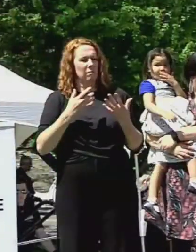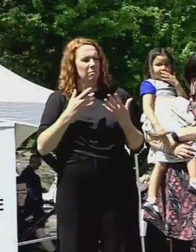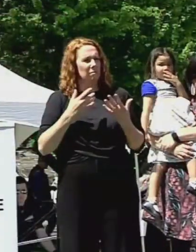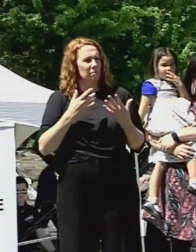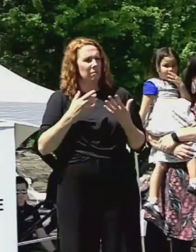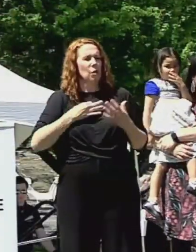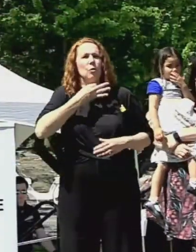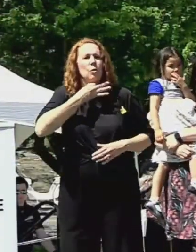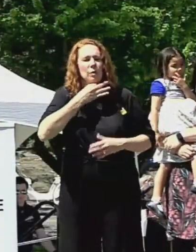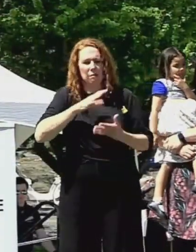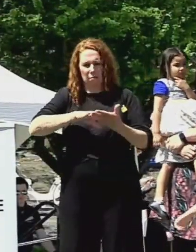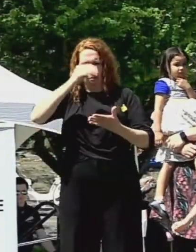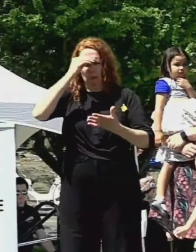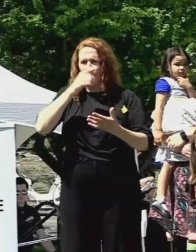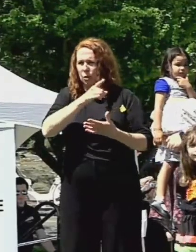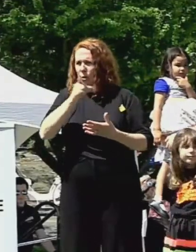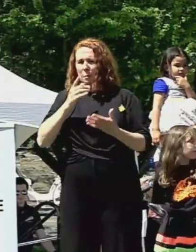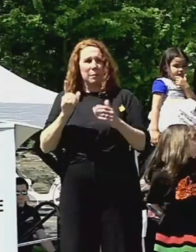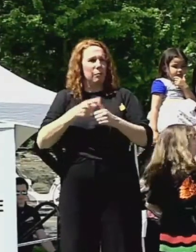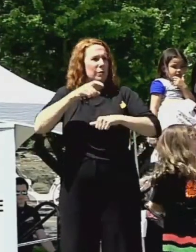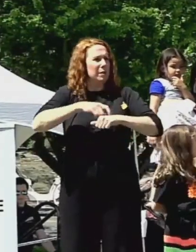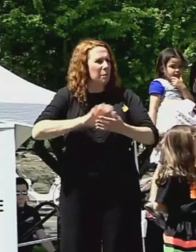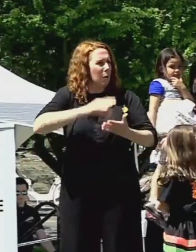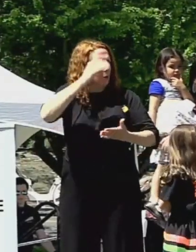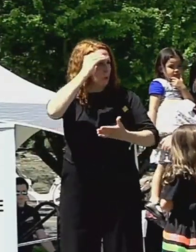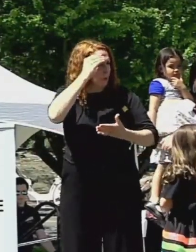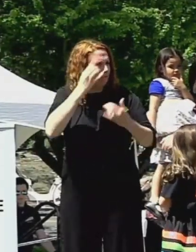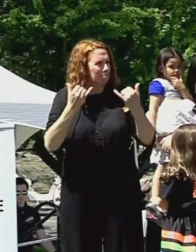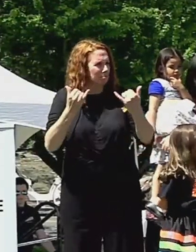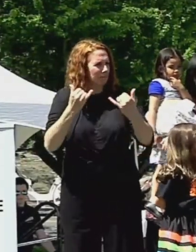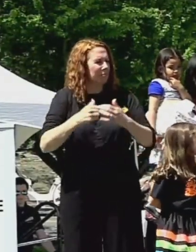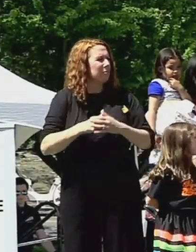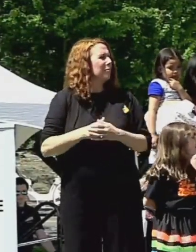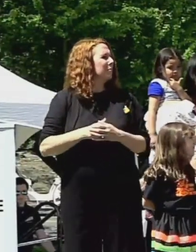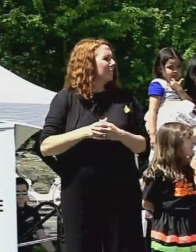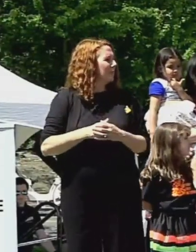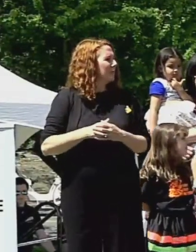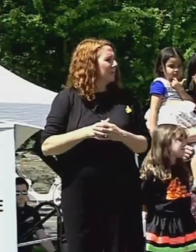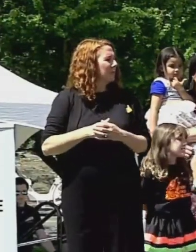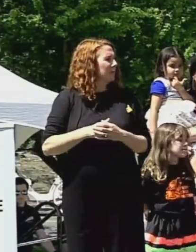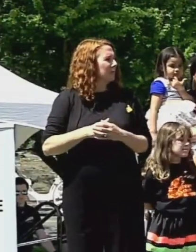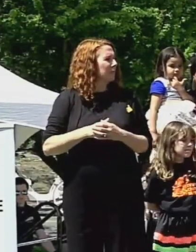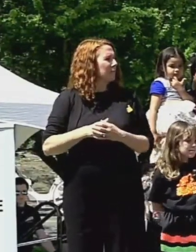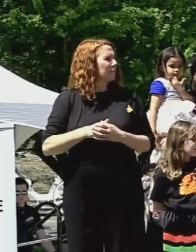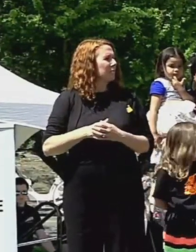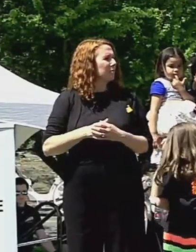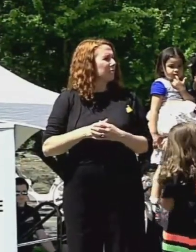those curiosities today and in past Moose Hide campaign days.